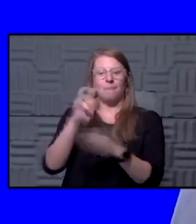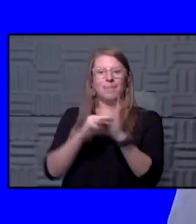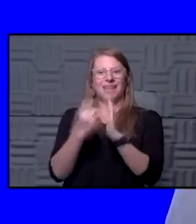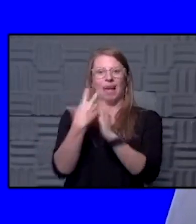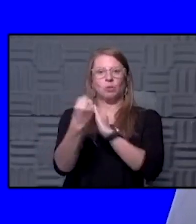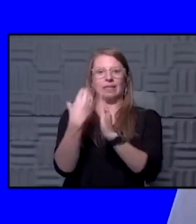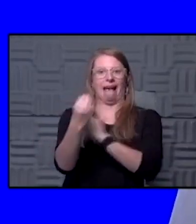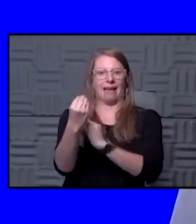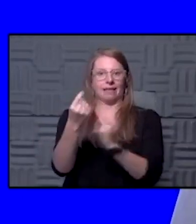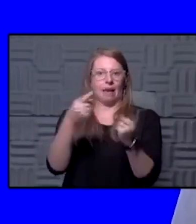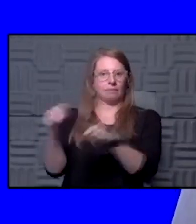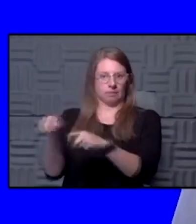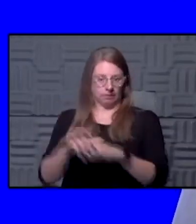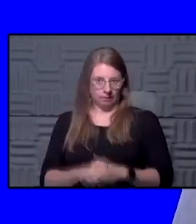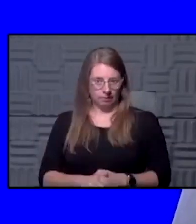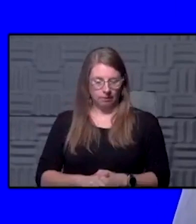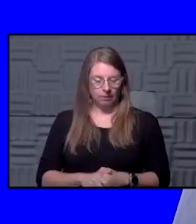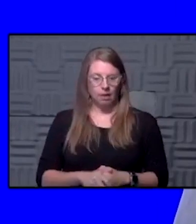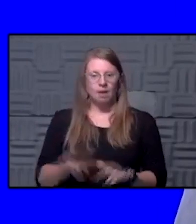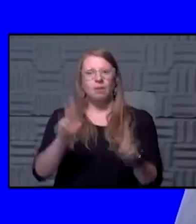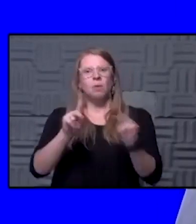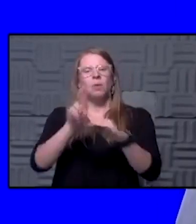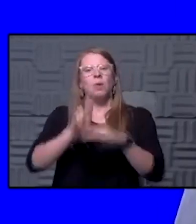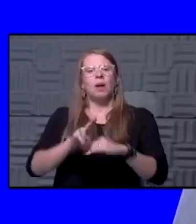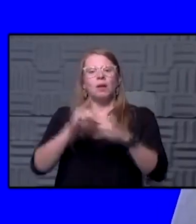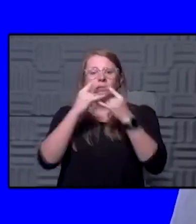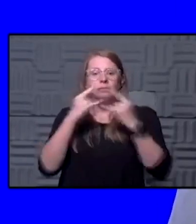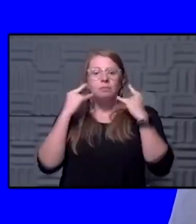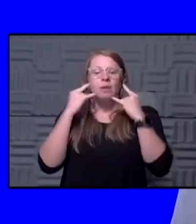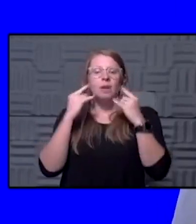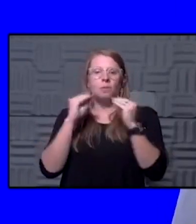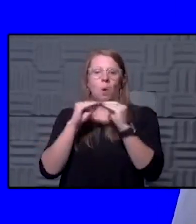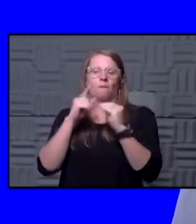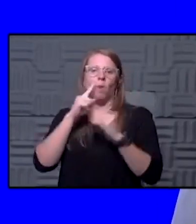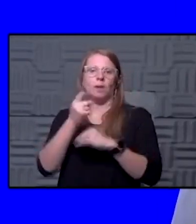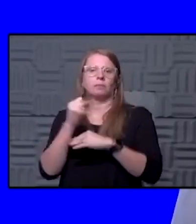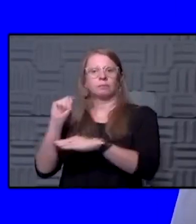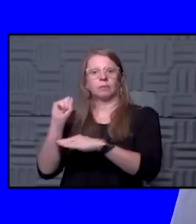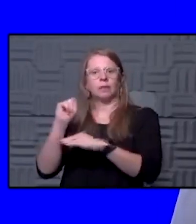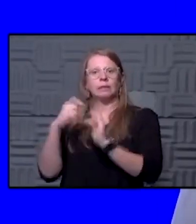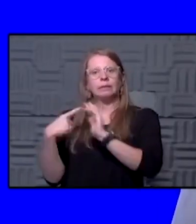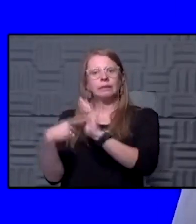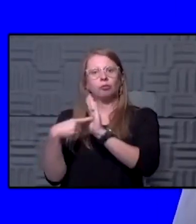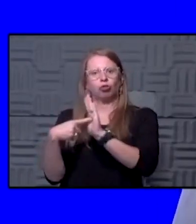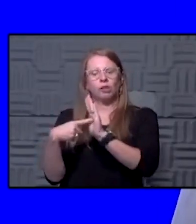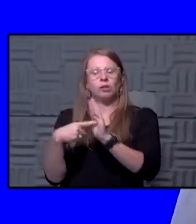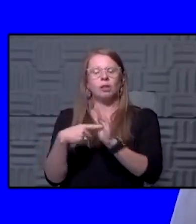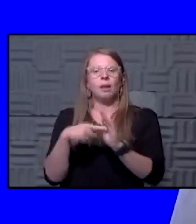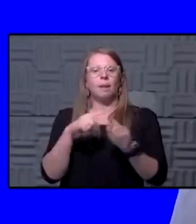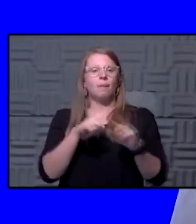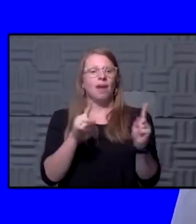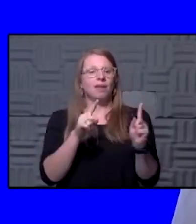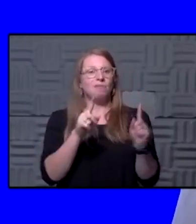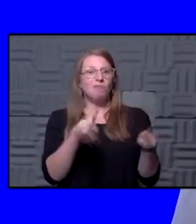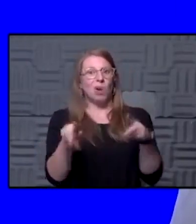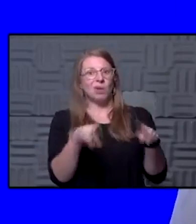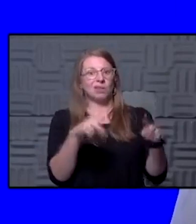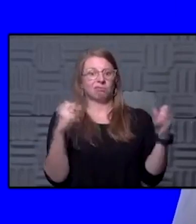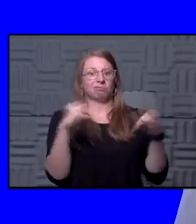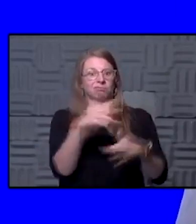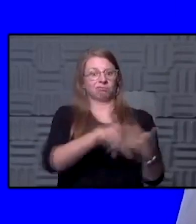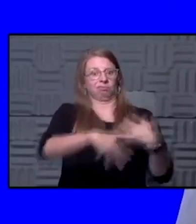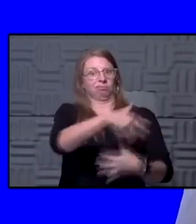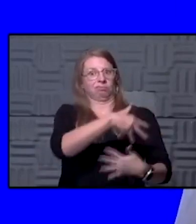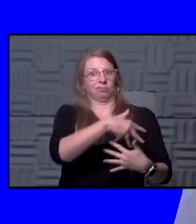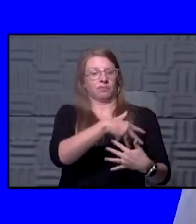outdoors. And certainly I believe there were probably more people wearing masks in the demonstrations, but at least those other parties and get-togethers, as much as